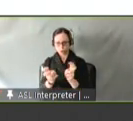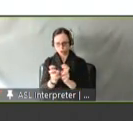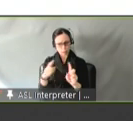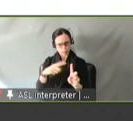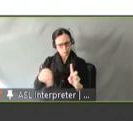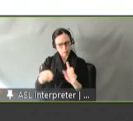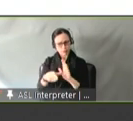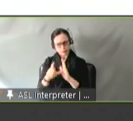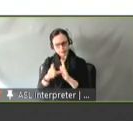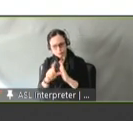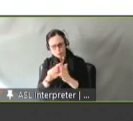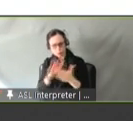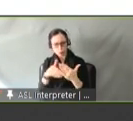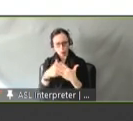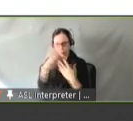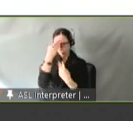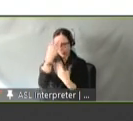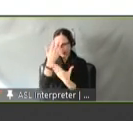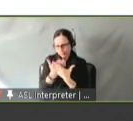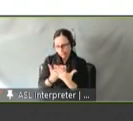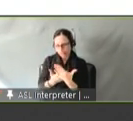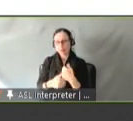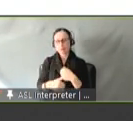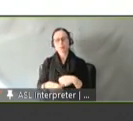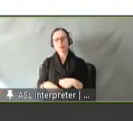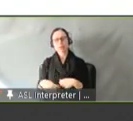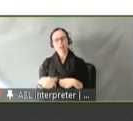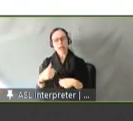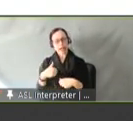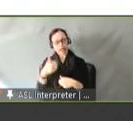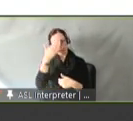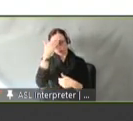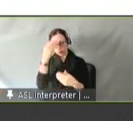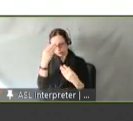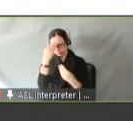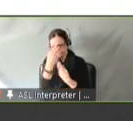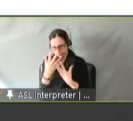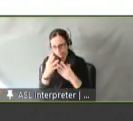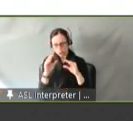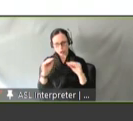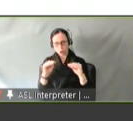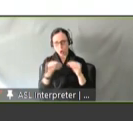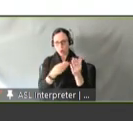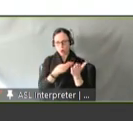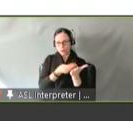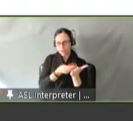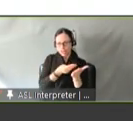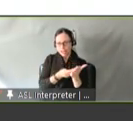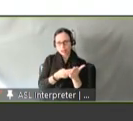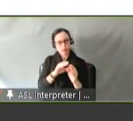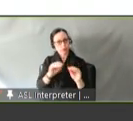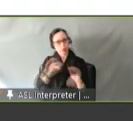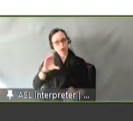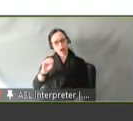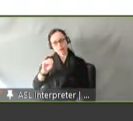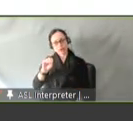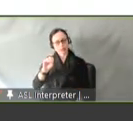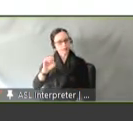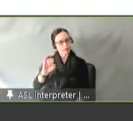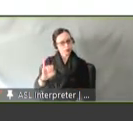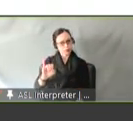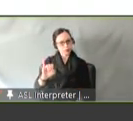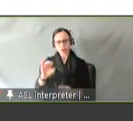data. I forgot to add a disclosure slide, but I have no financial disclosures or conflicts of interest other than my role in ACIP, and